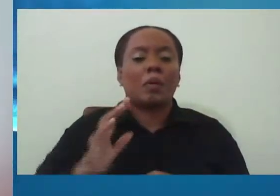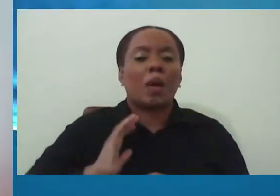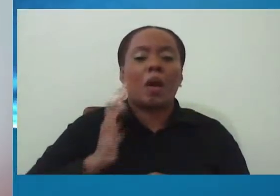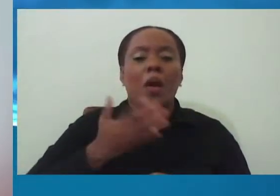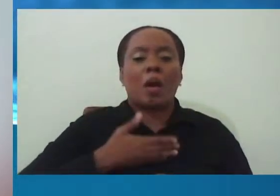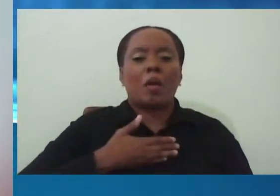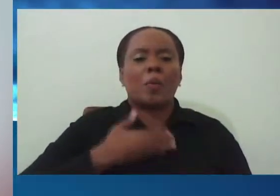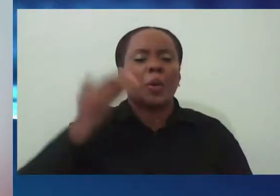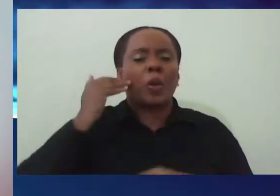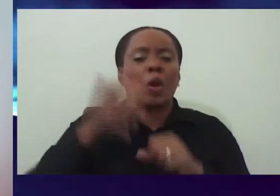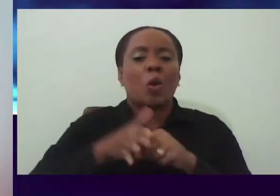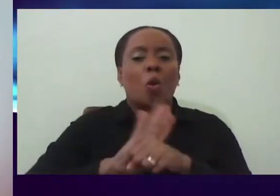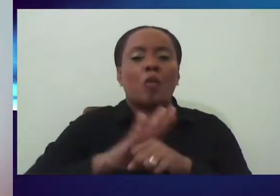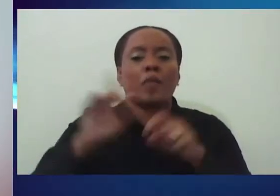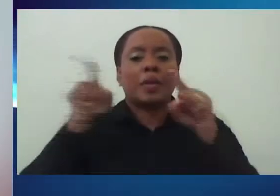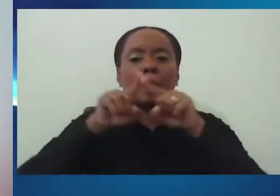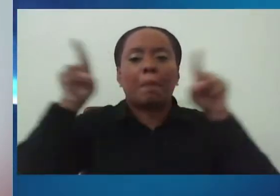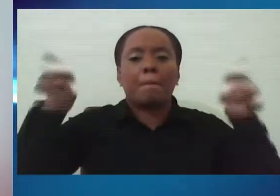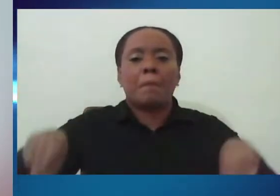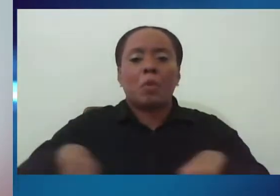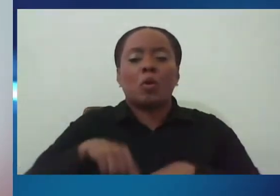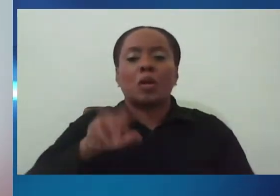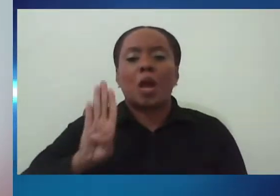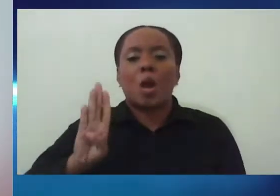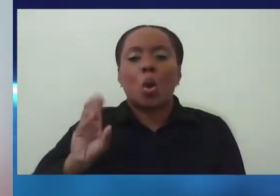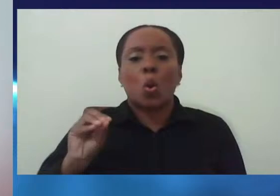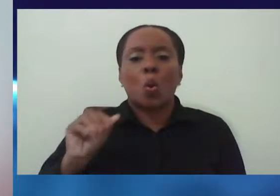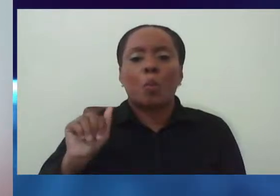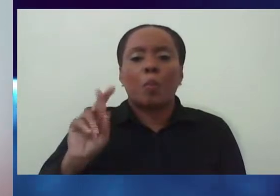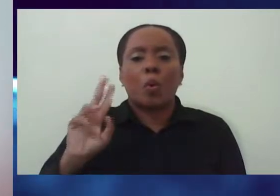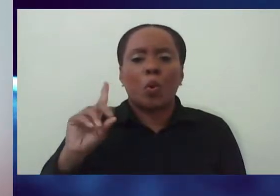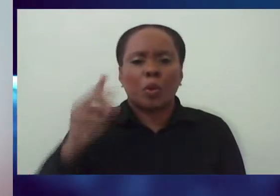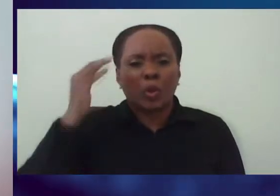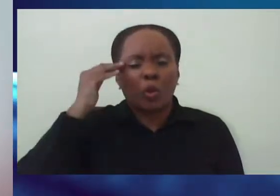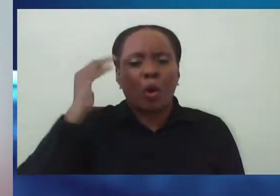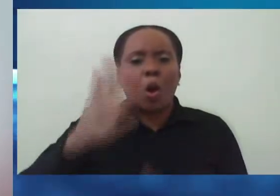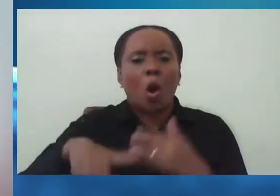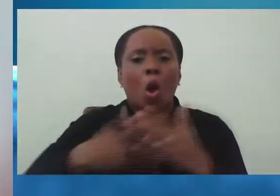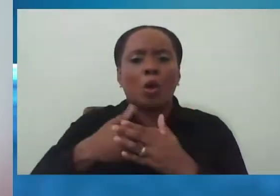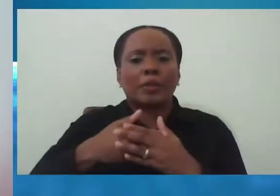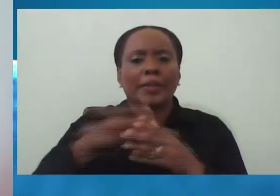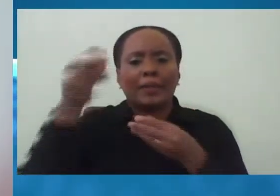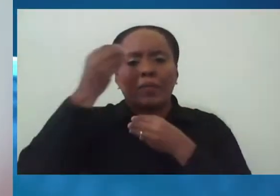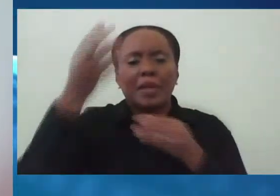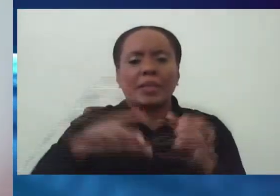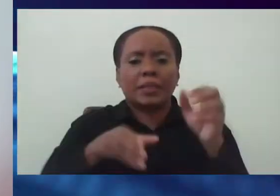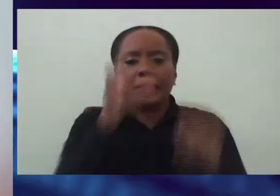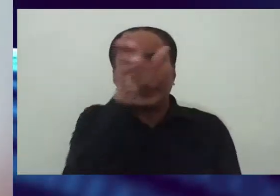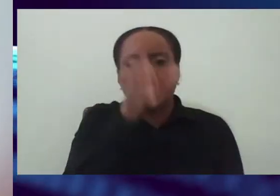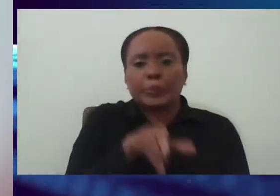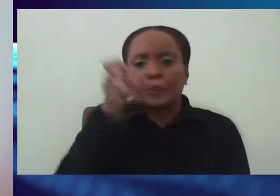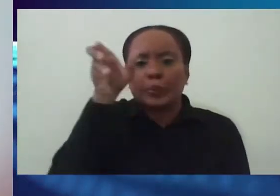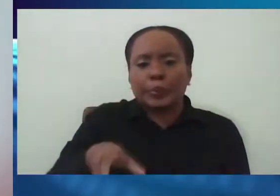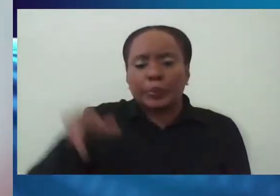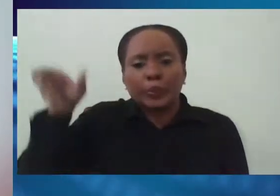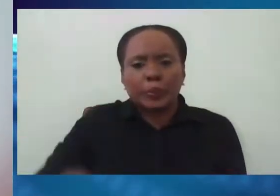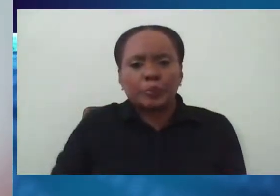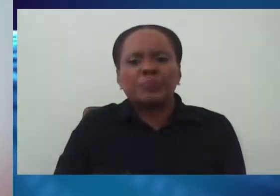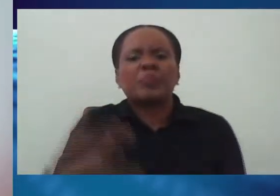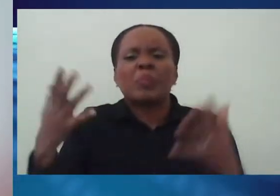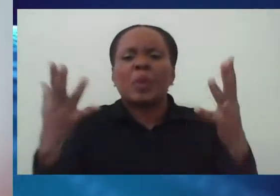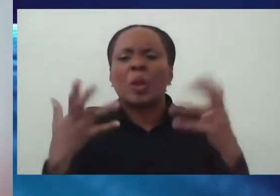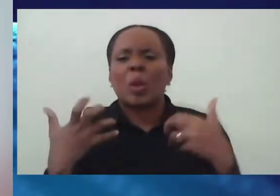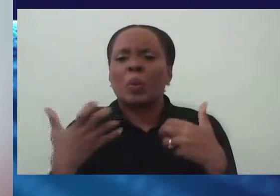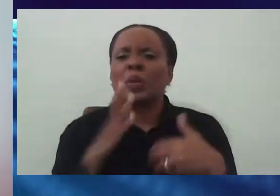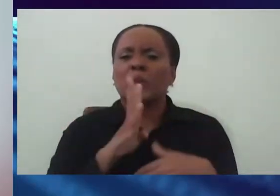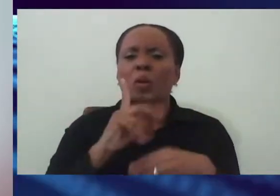but I just want to say that in terms of what's been happening and what's happening currently in Barbados with COVID,